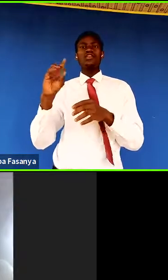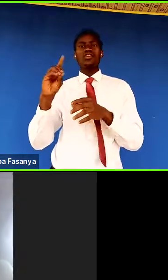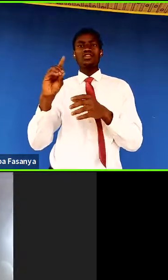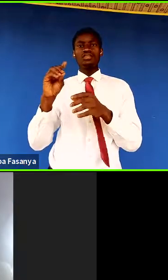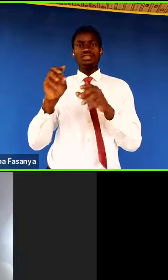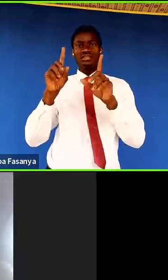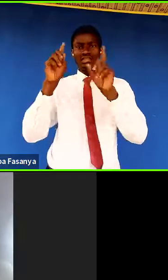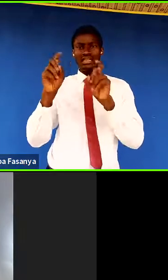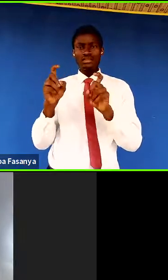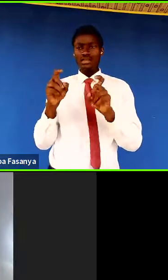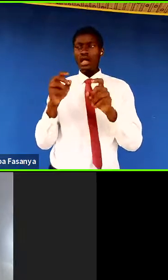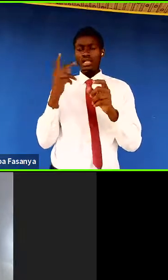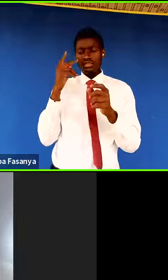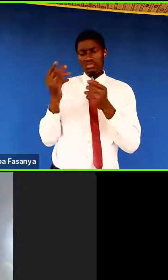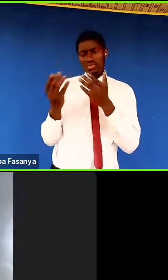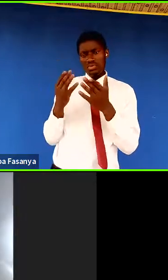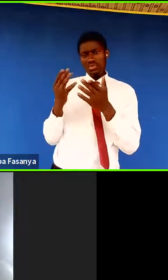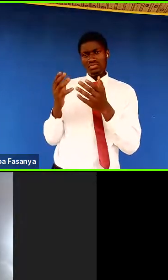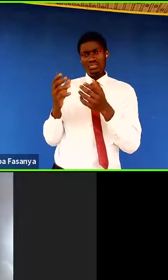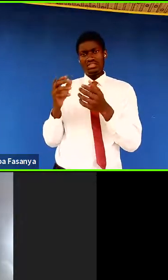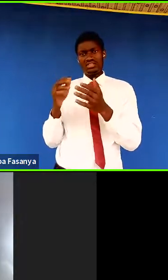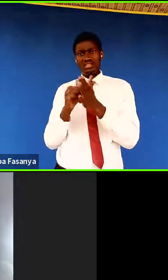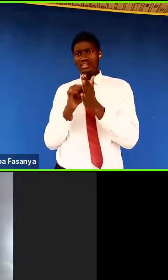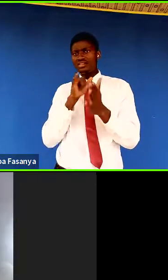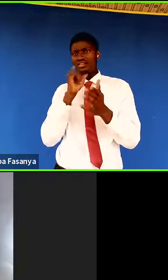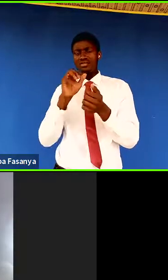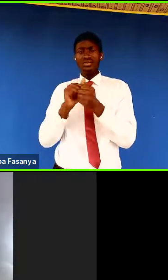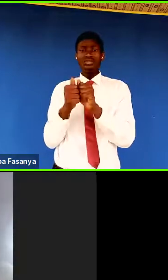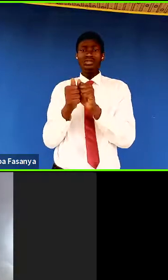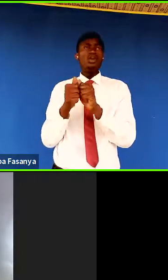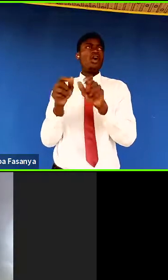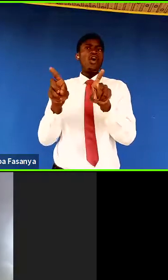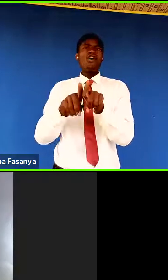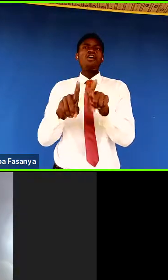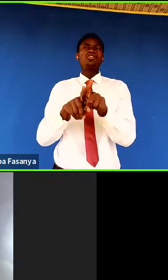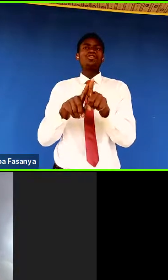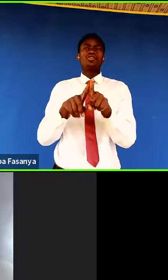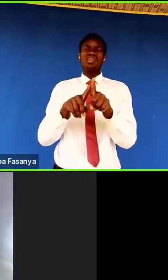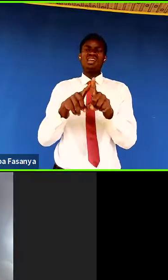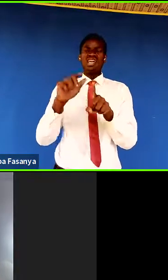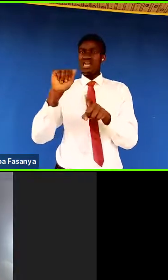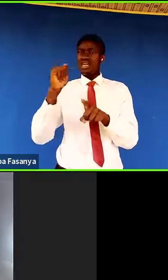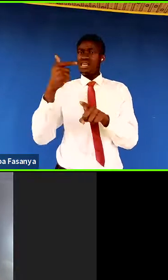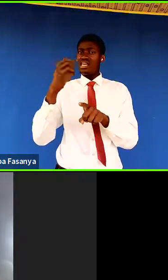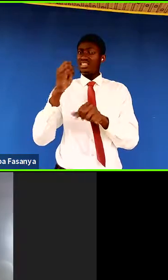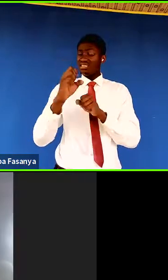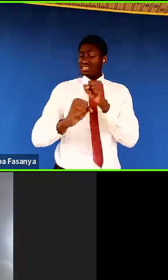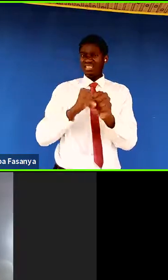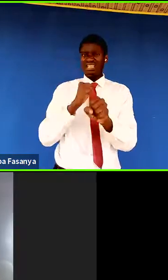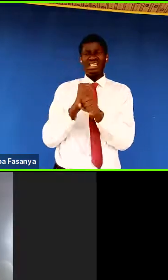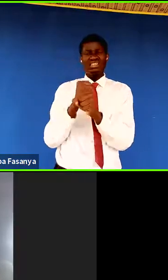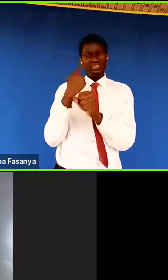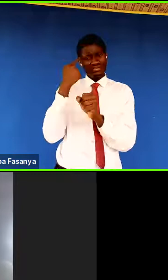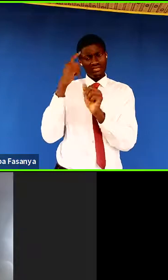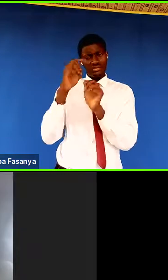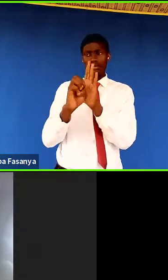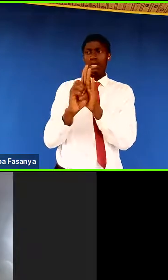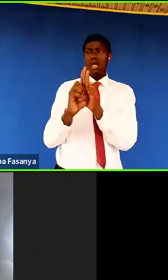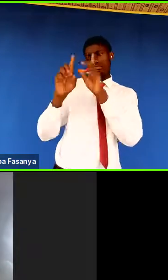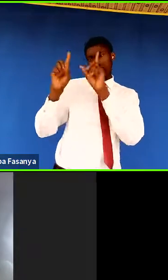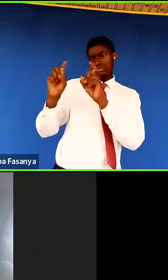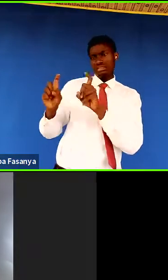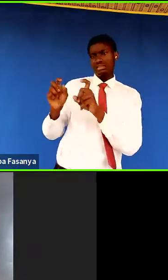unexplained. Also, age, for instance, okay, you do all the tests, oh, madam, the woman is 44 or 45